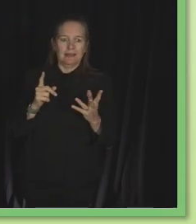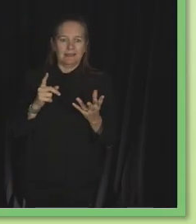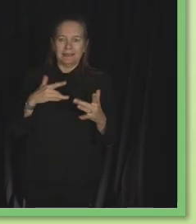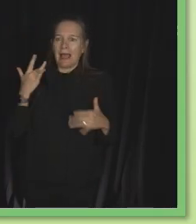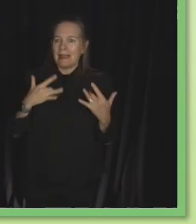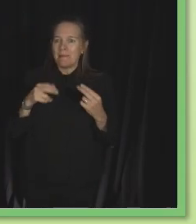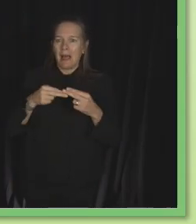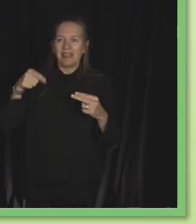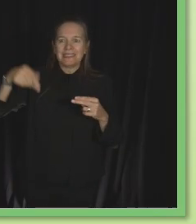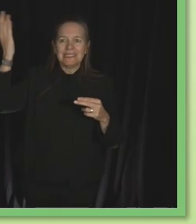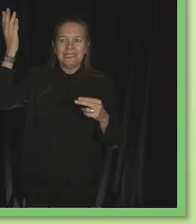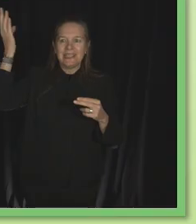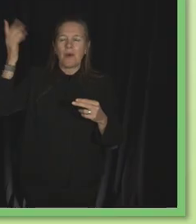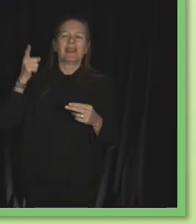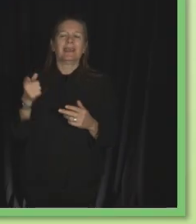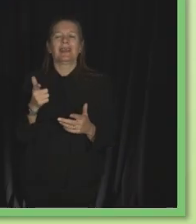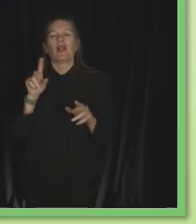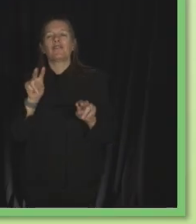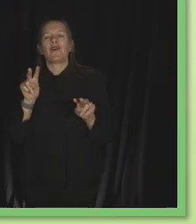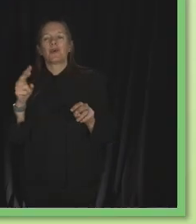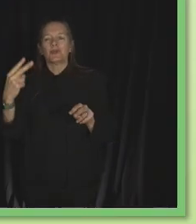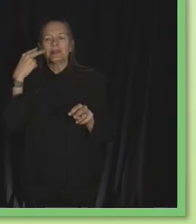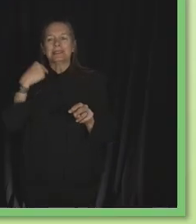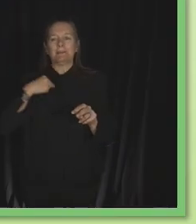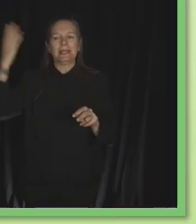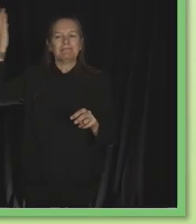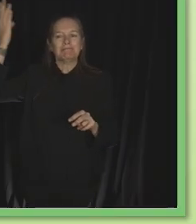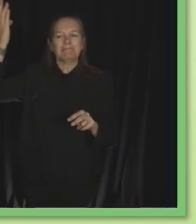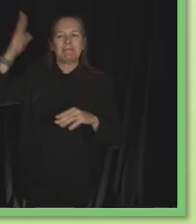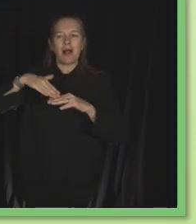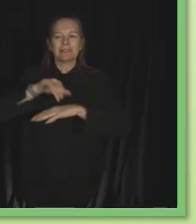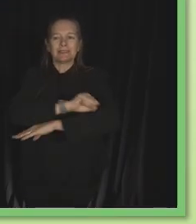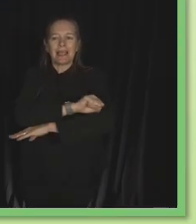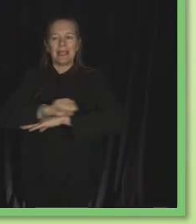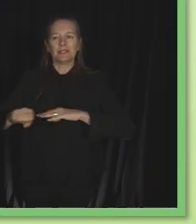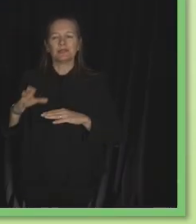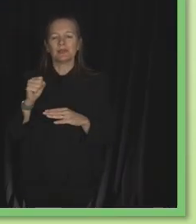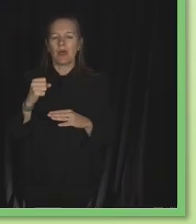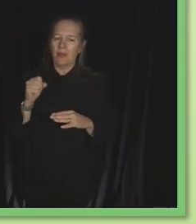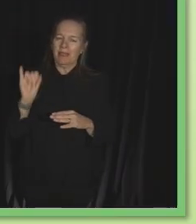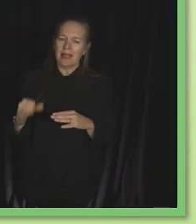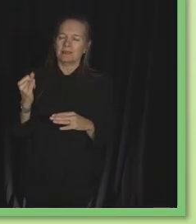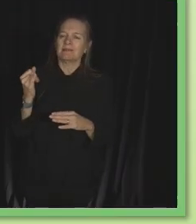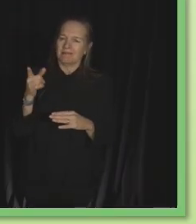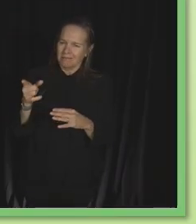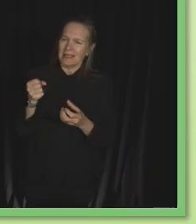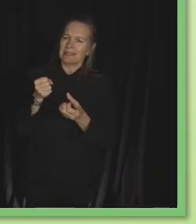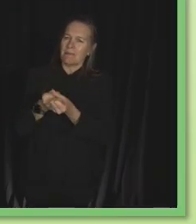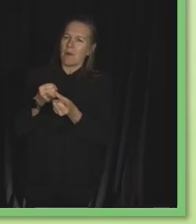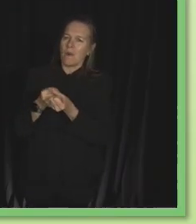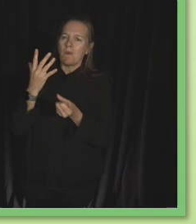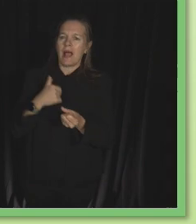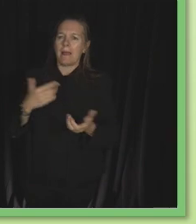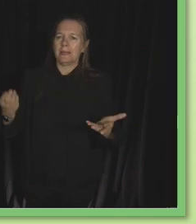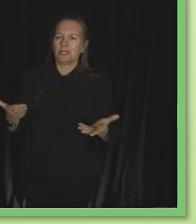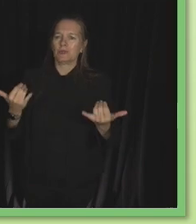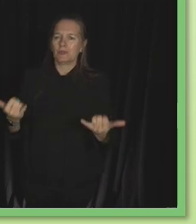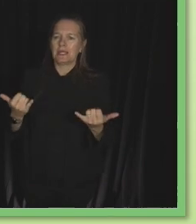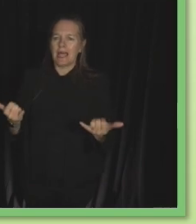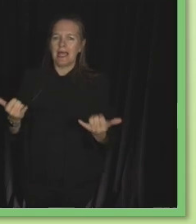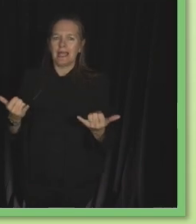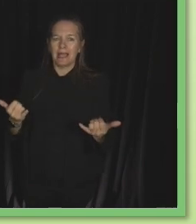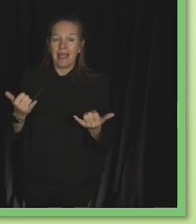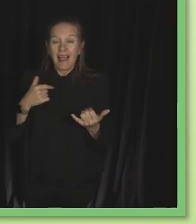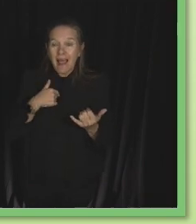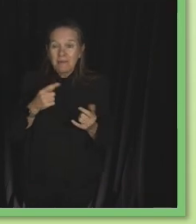see me on stage all the time, and his support is the reason why I'm here today. Coming from a small corner of